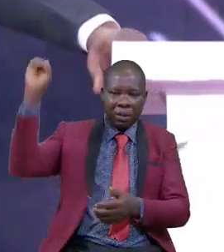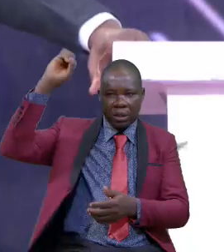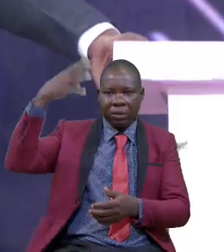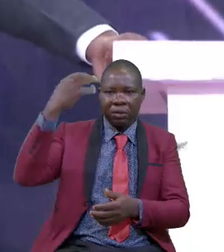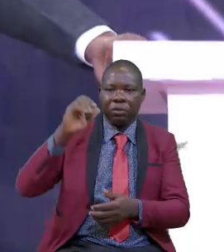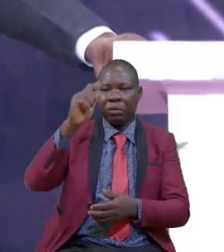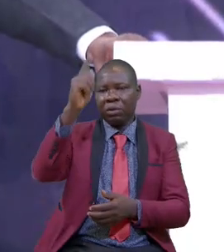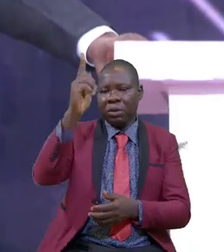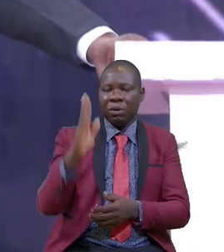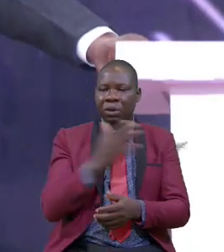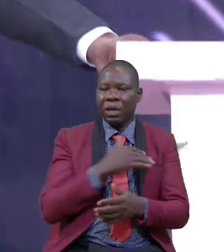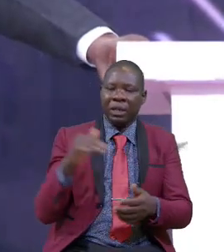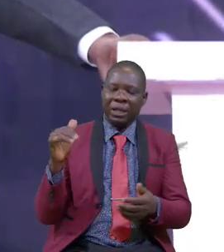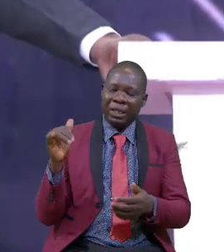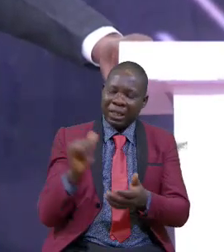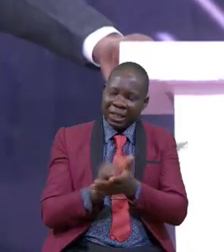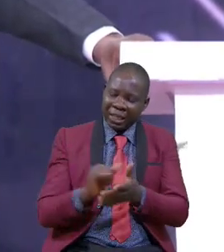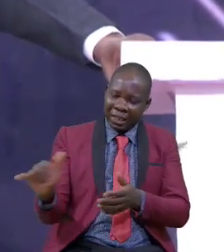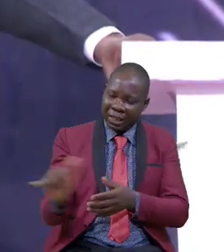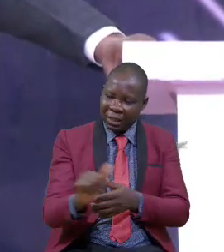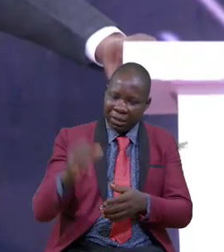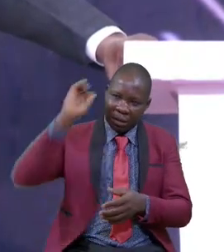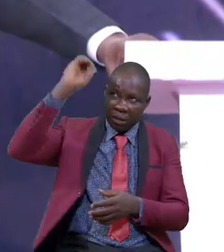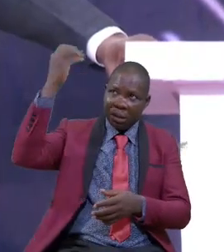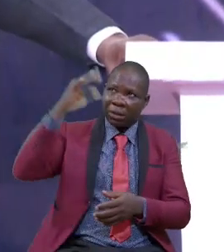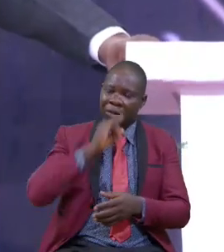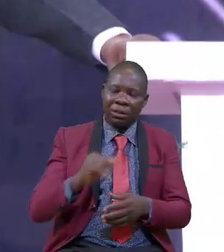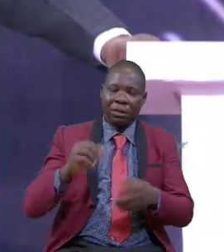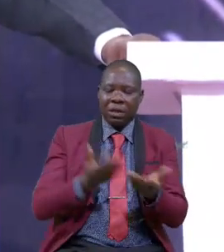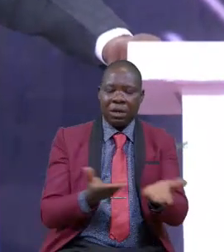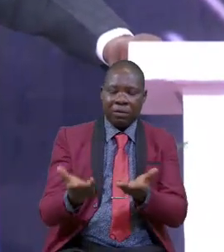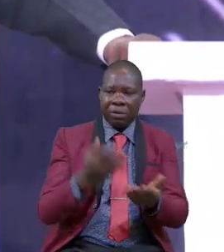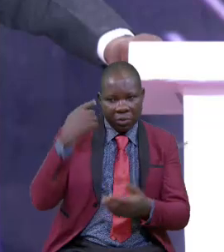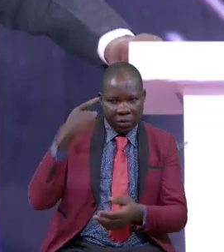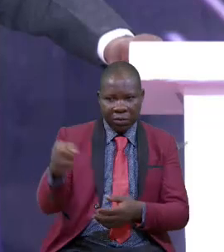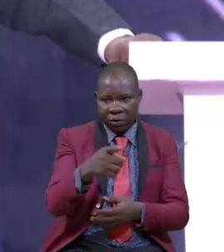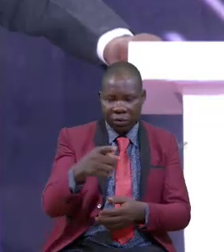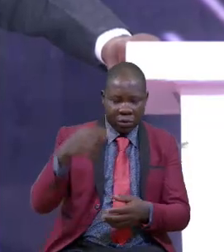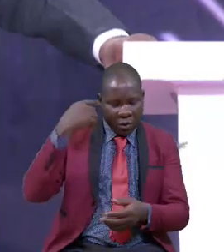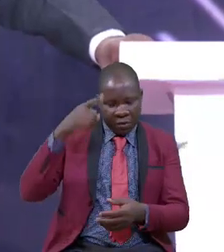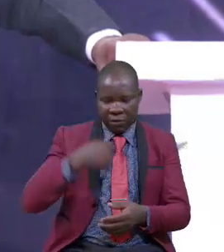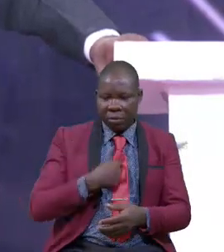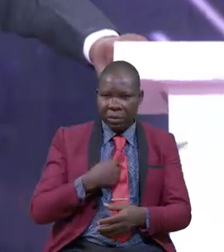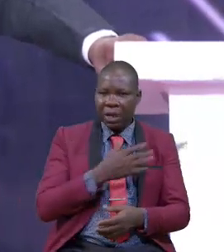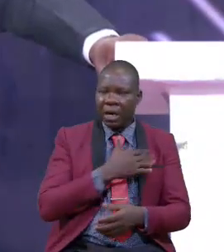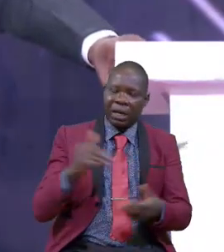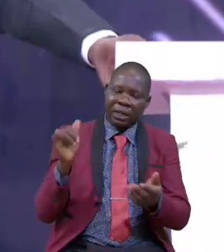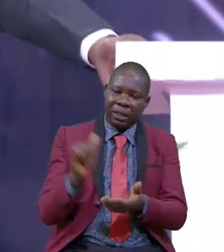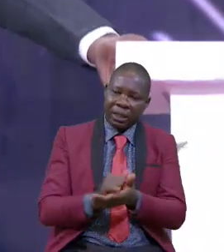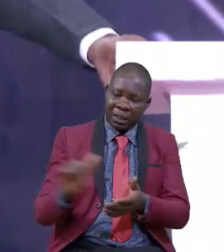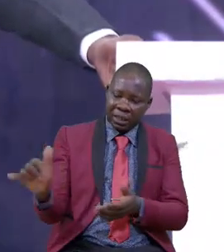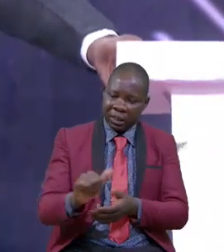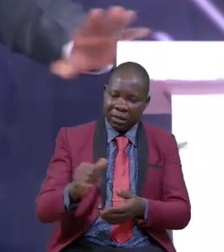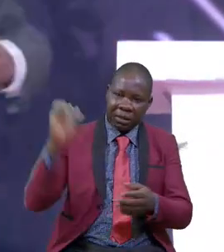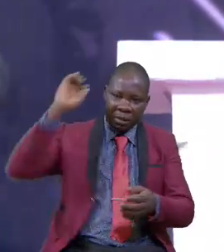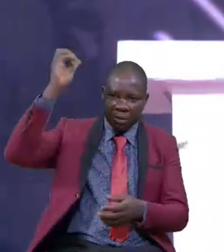is available for you. Amen. That same grace is available for me. And that same grace will make sure